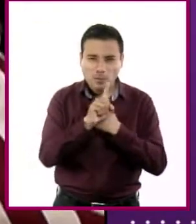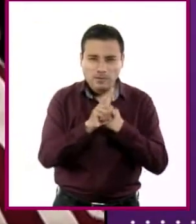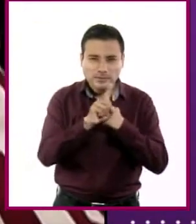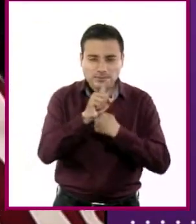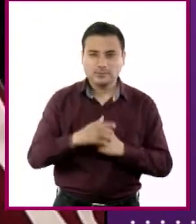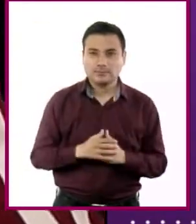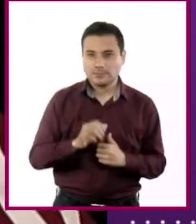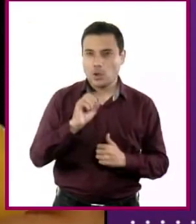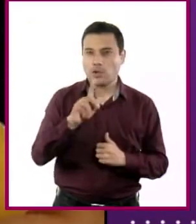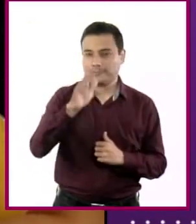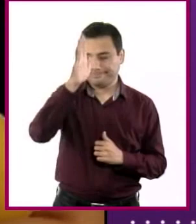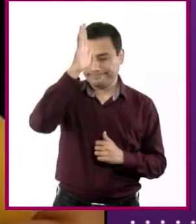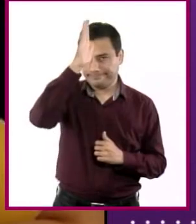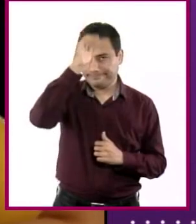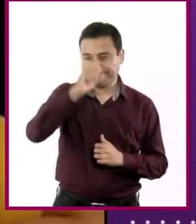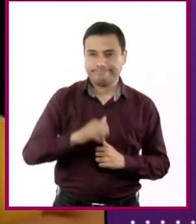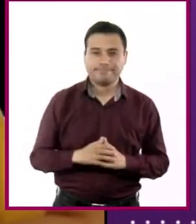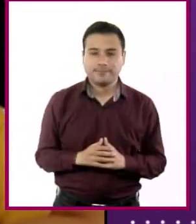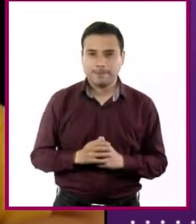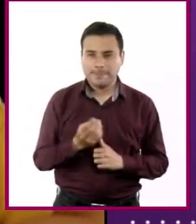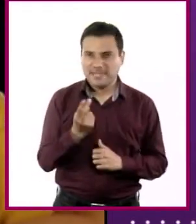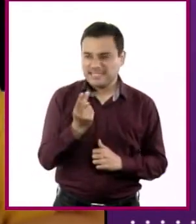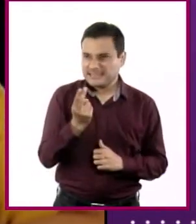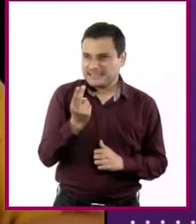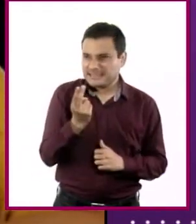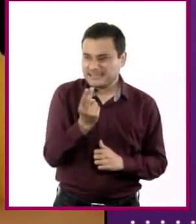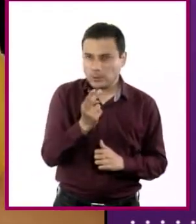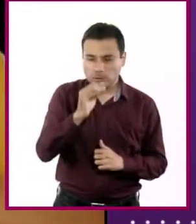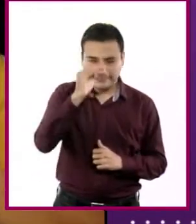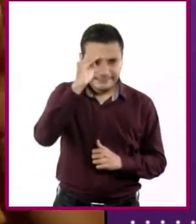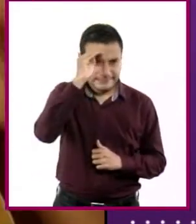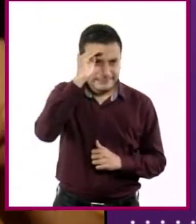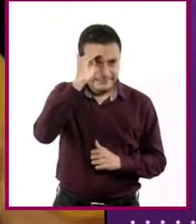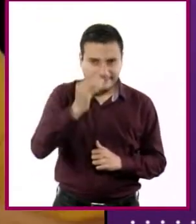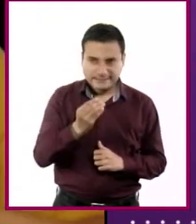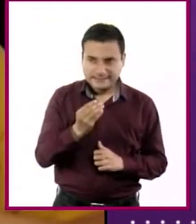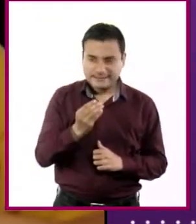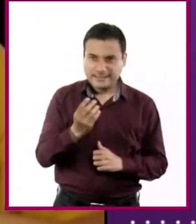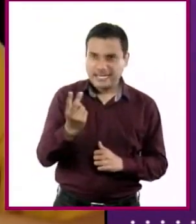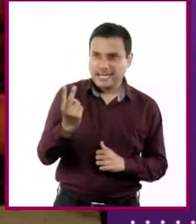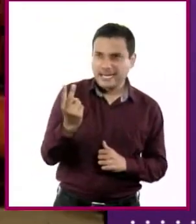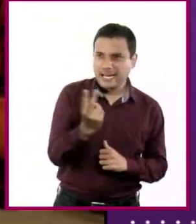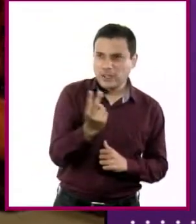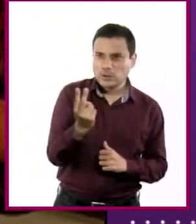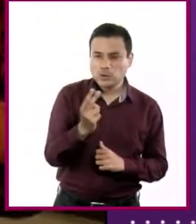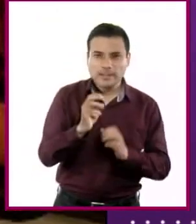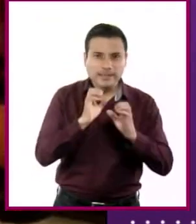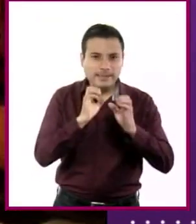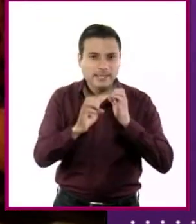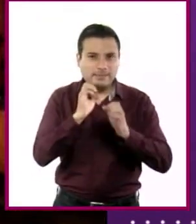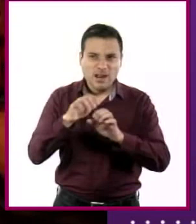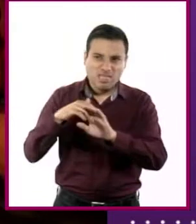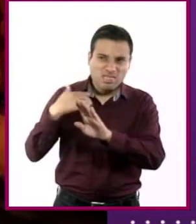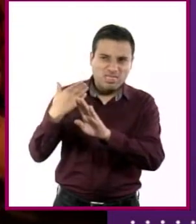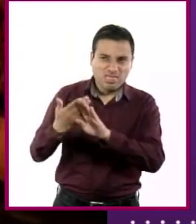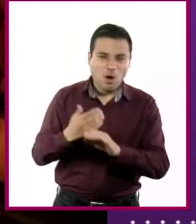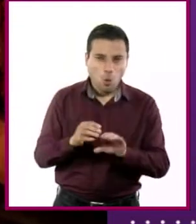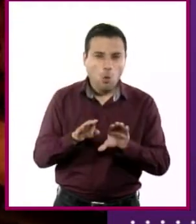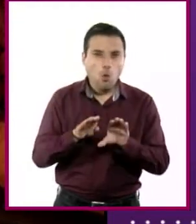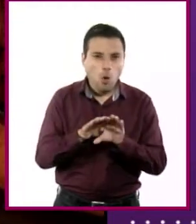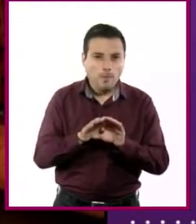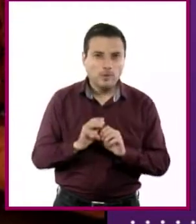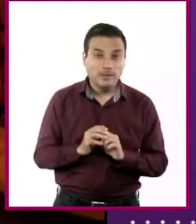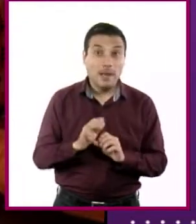All right. We need to find a way to ruin the interview. We could make